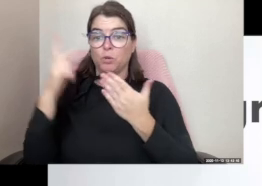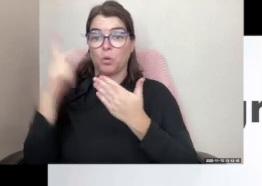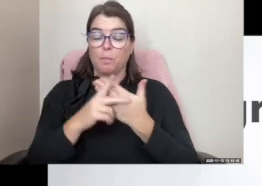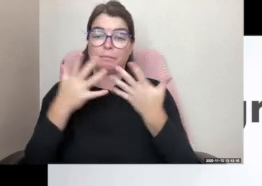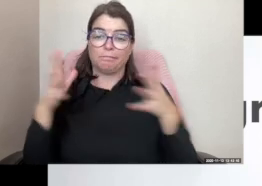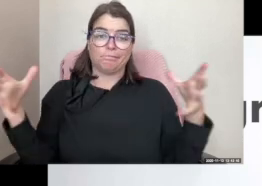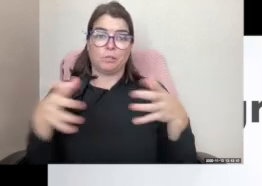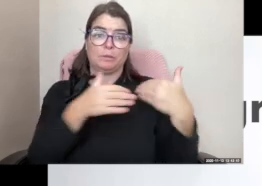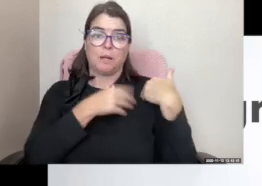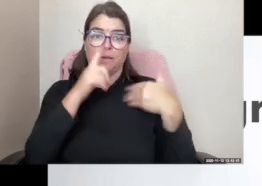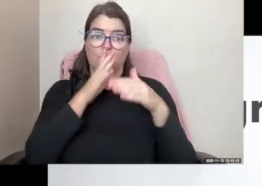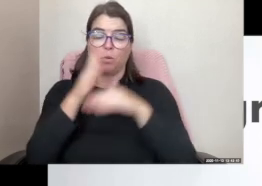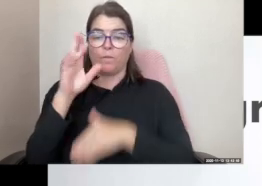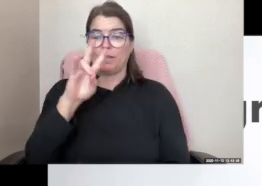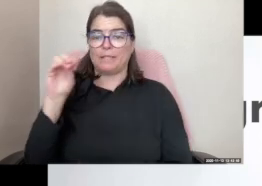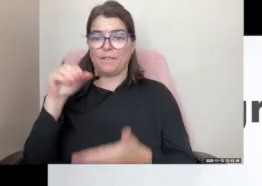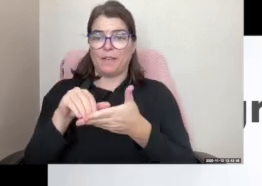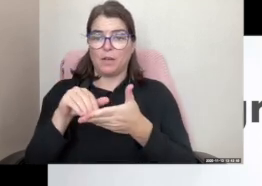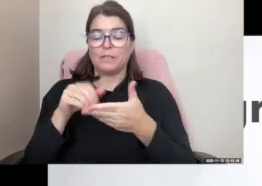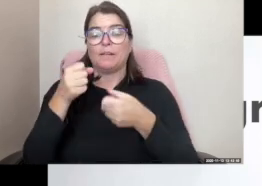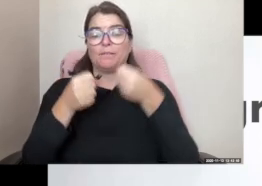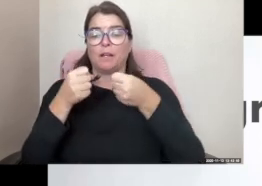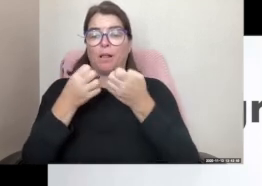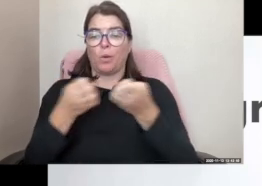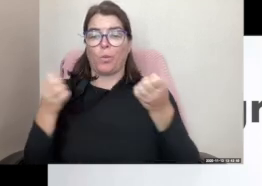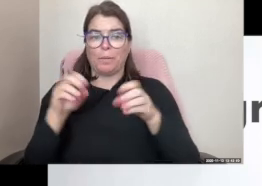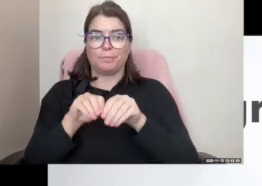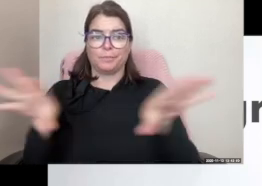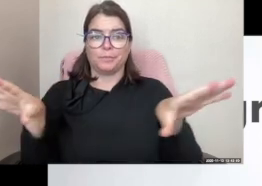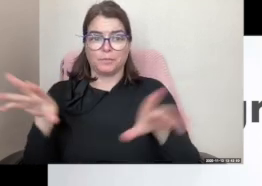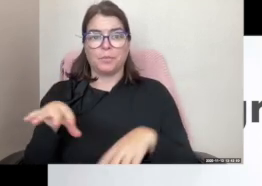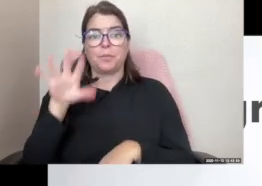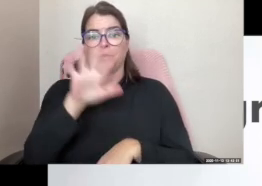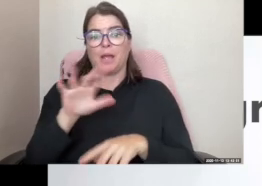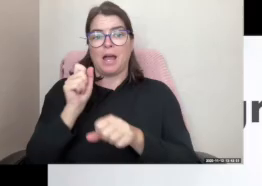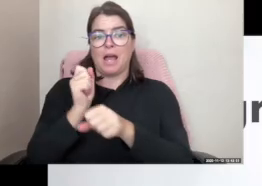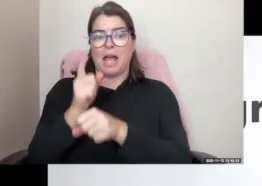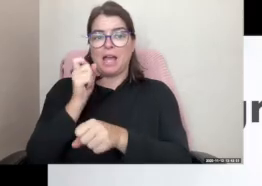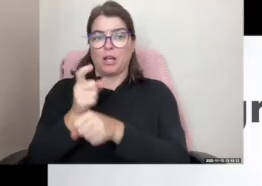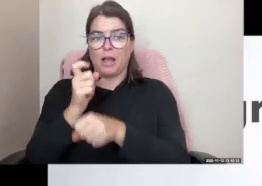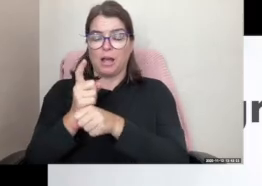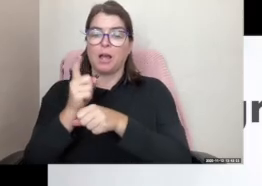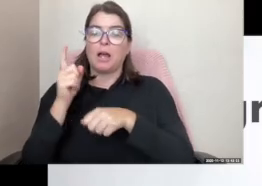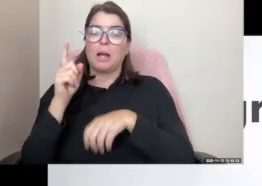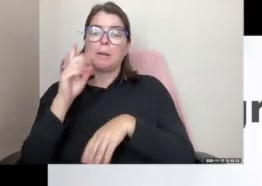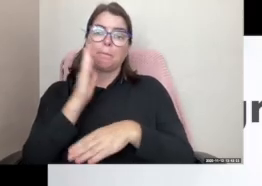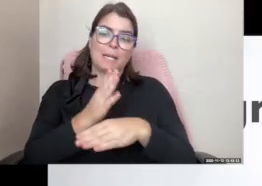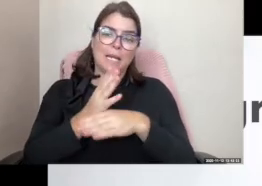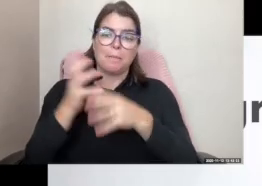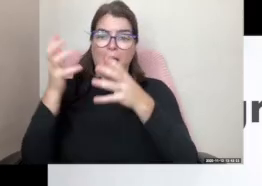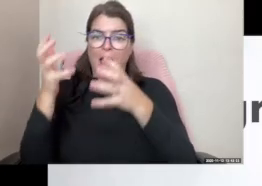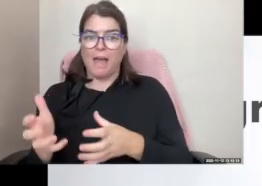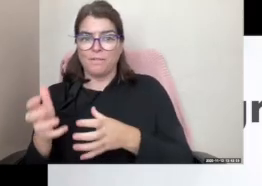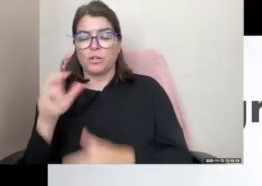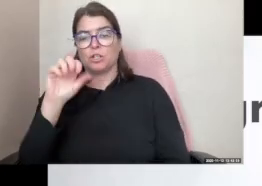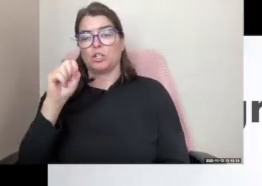Thanks, Robert. This slide shows some of our progress to date. To date, these annually appropriated medium and heavy-duty programs are collectively